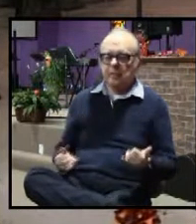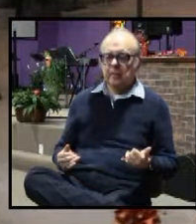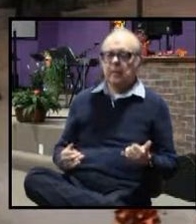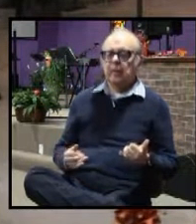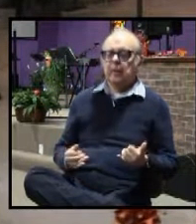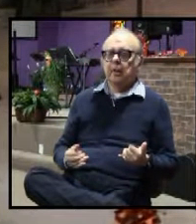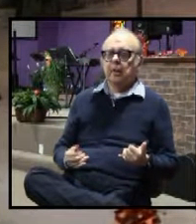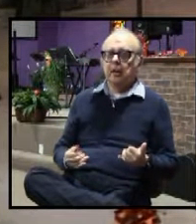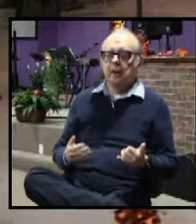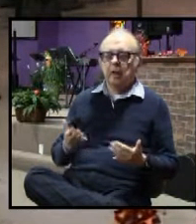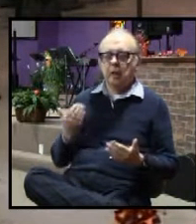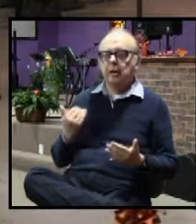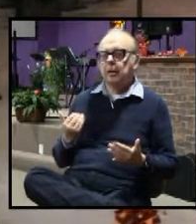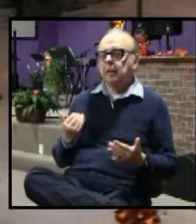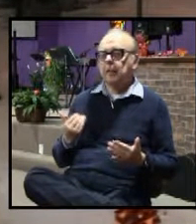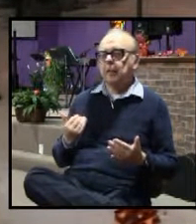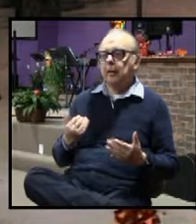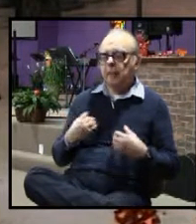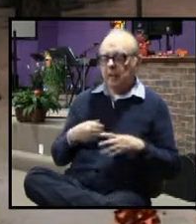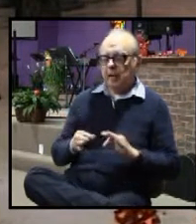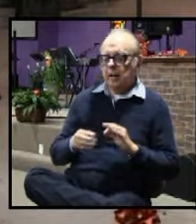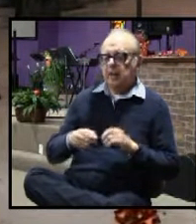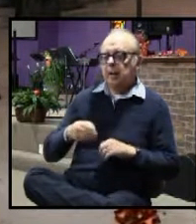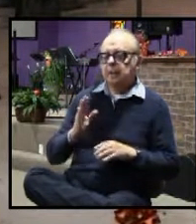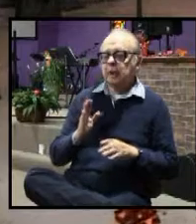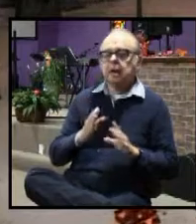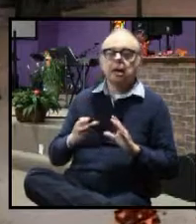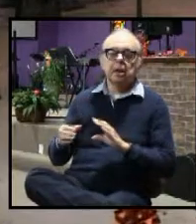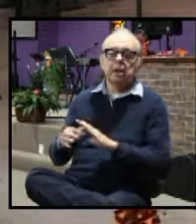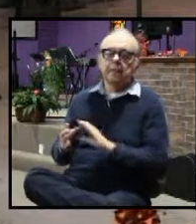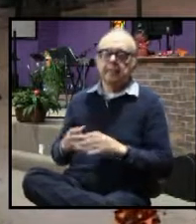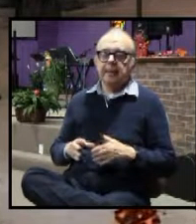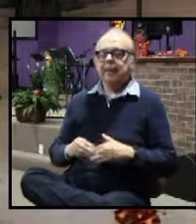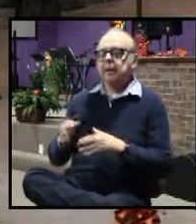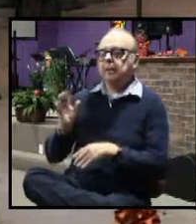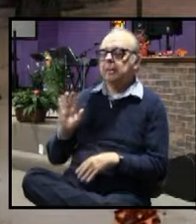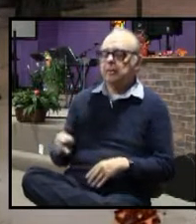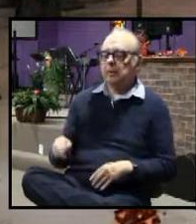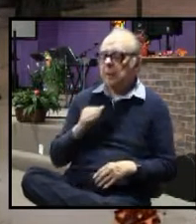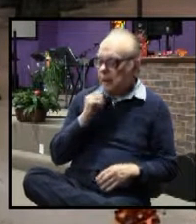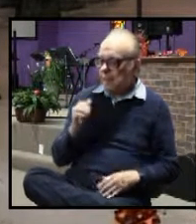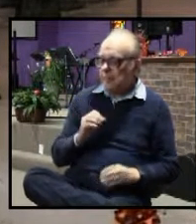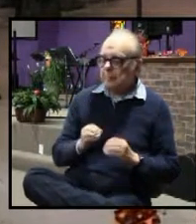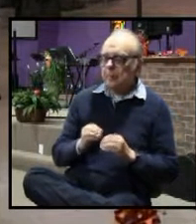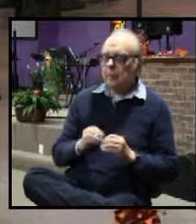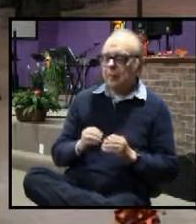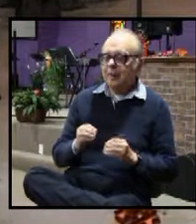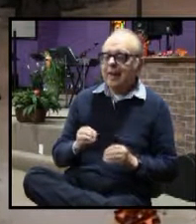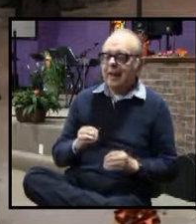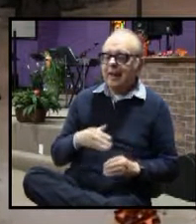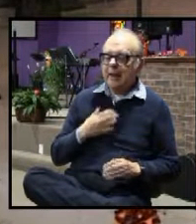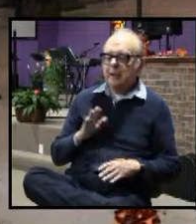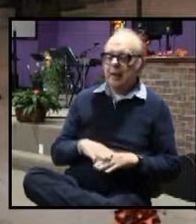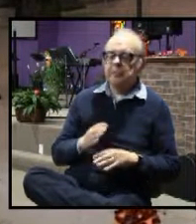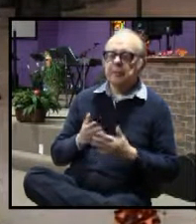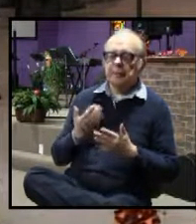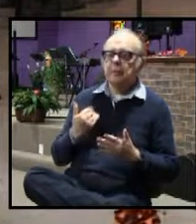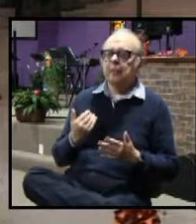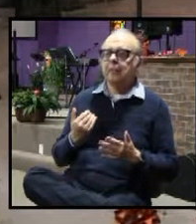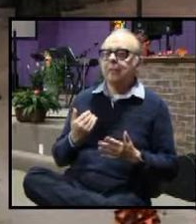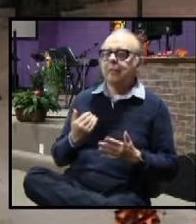now than was before is we let God lead this journey. I can tell you that we haven't been happier in our lives letting God